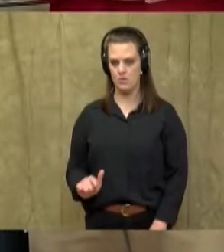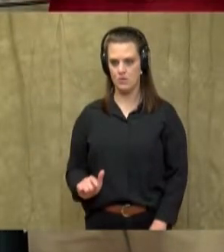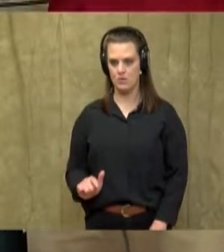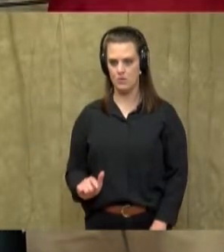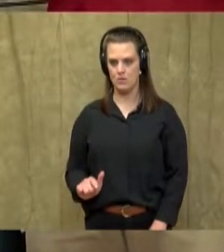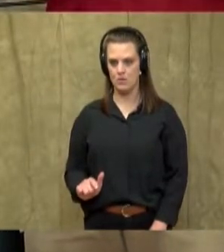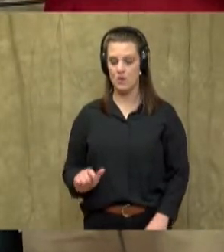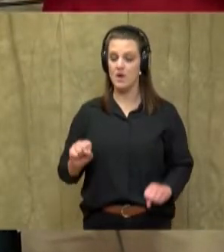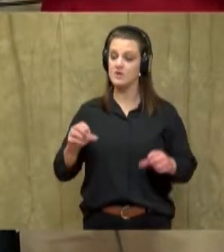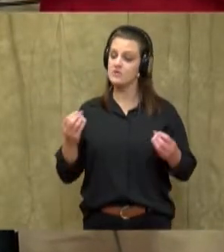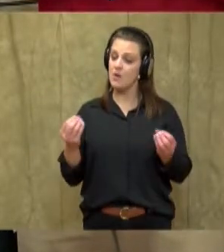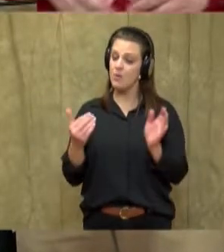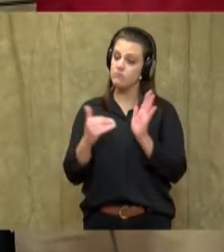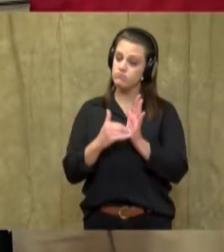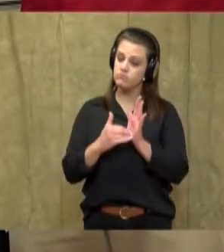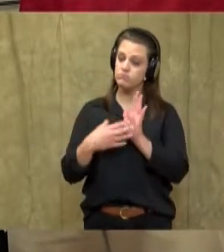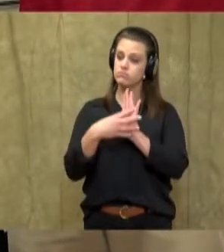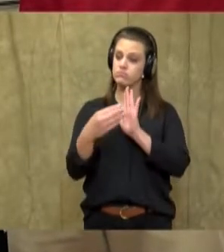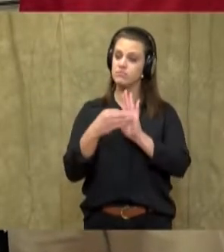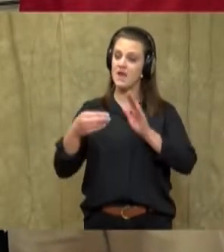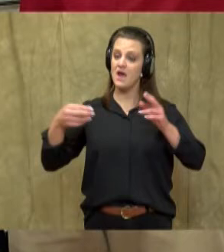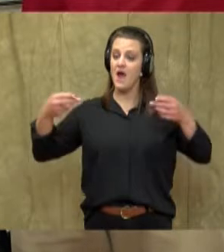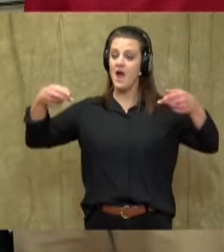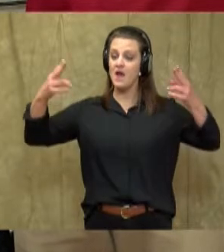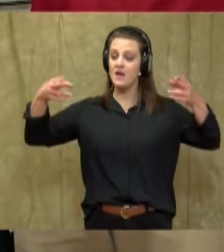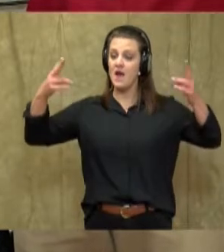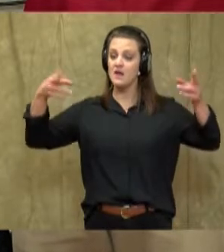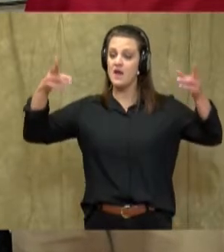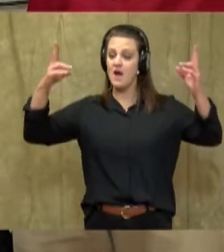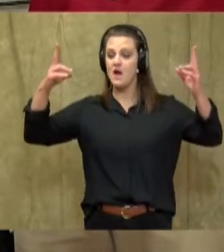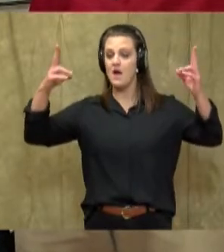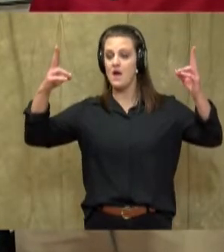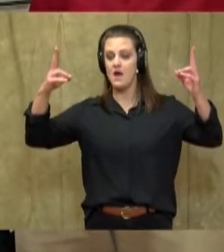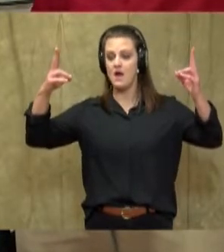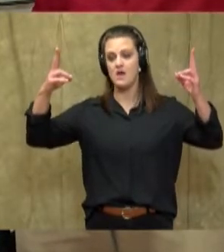sounds. So repeat after me. High, high, high.